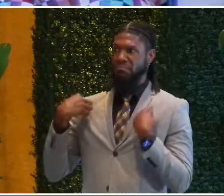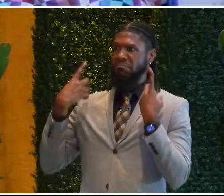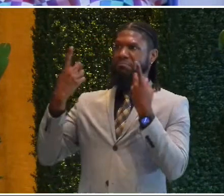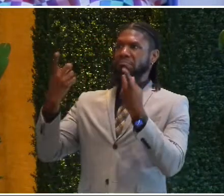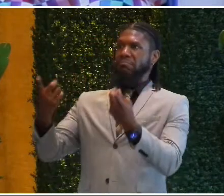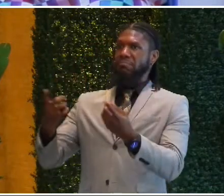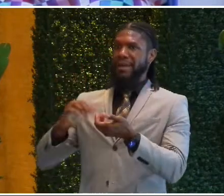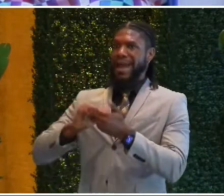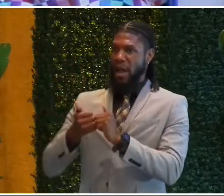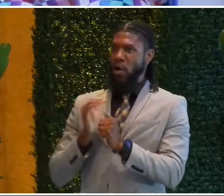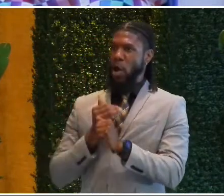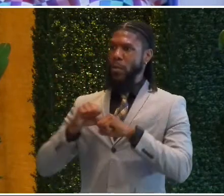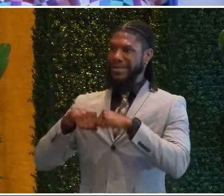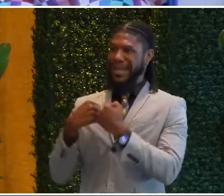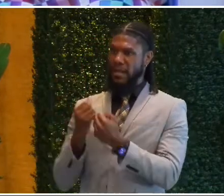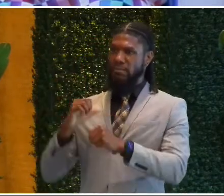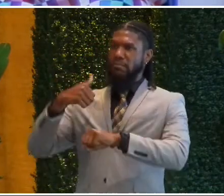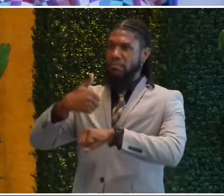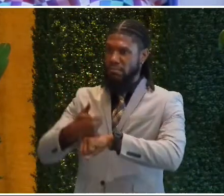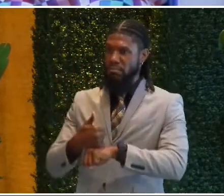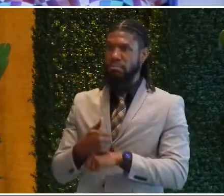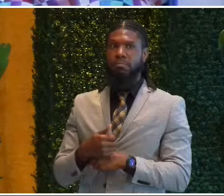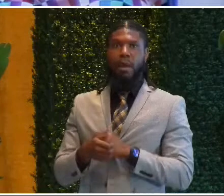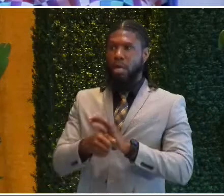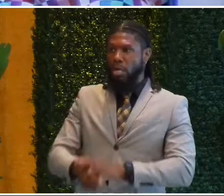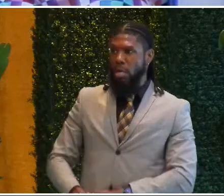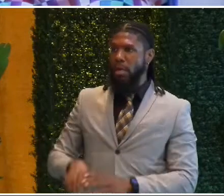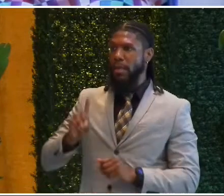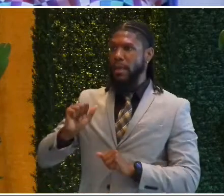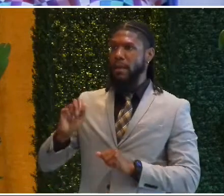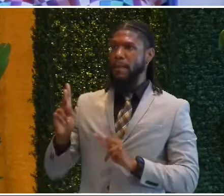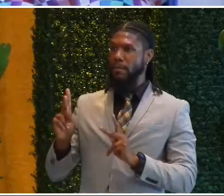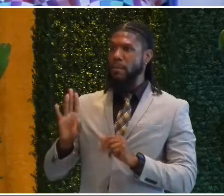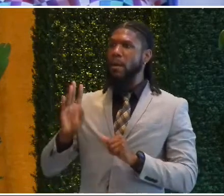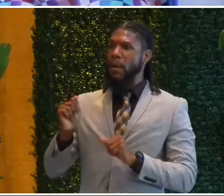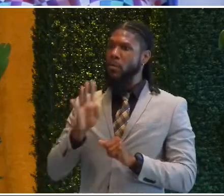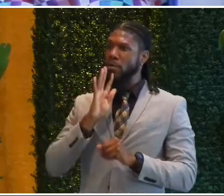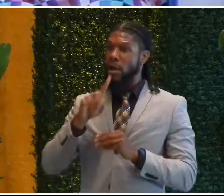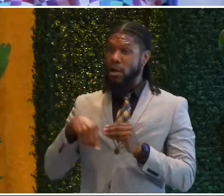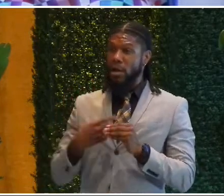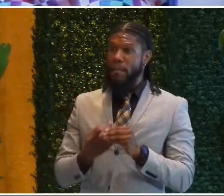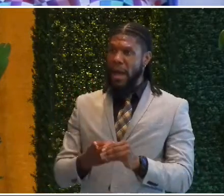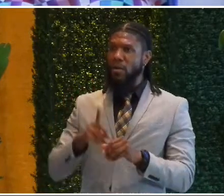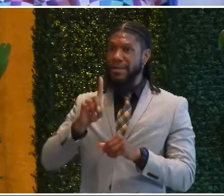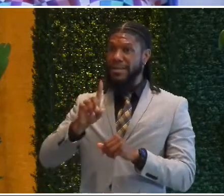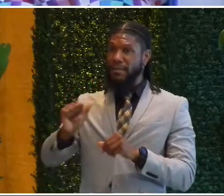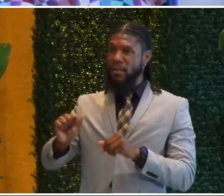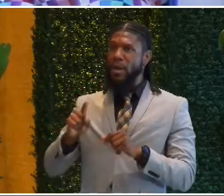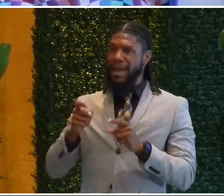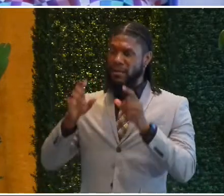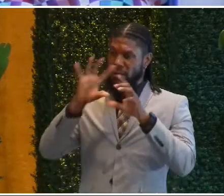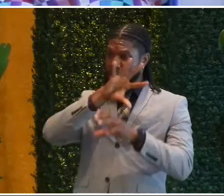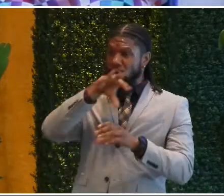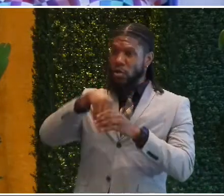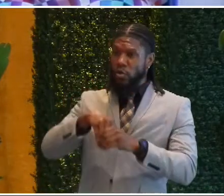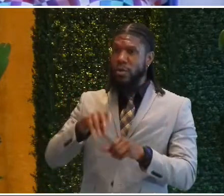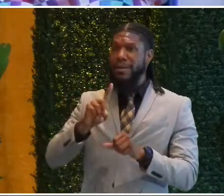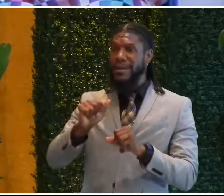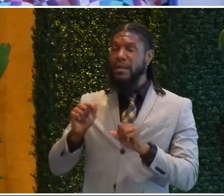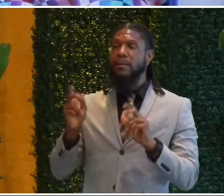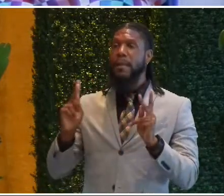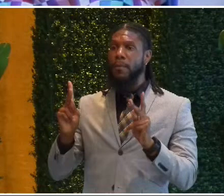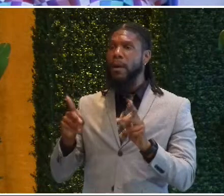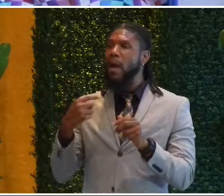talk about community, it has to be inclusive of disabled people. Because like I said, disability and ableism is like water damage. It